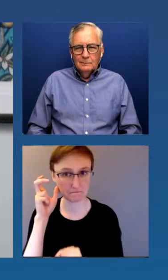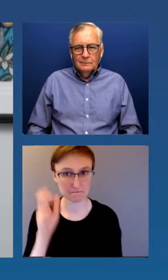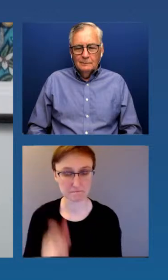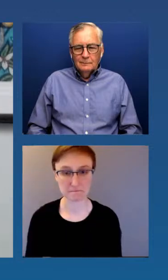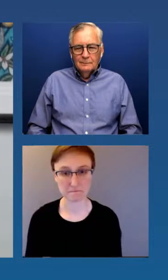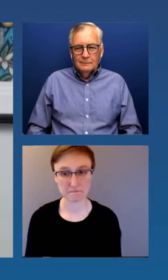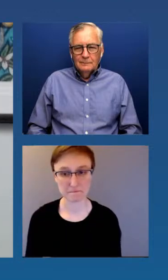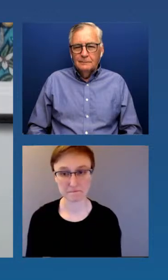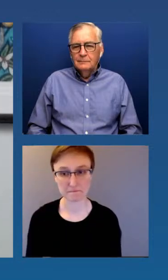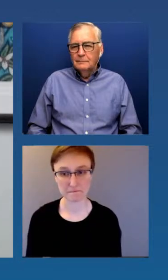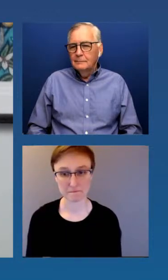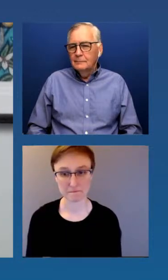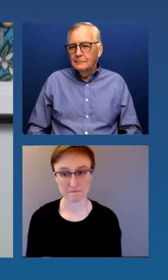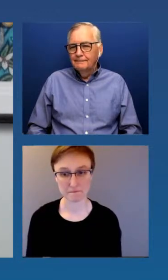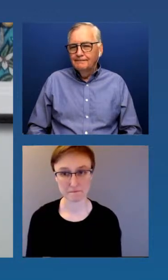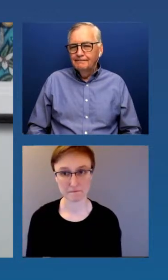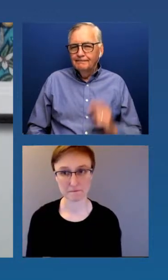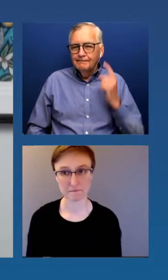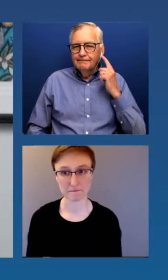la